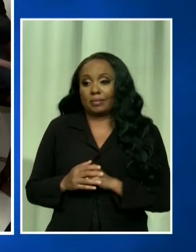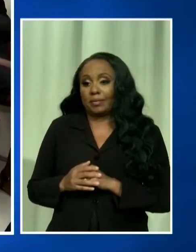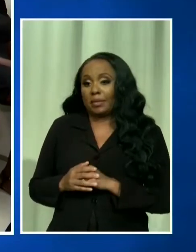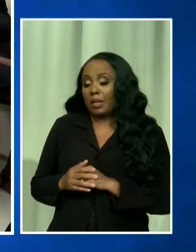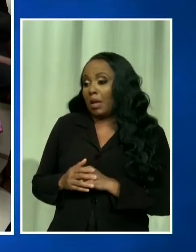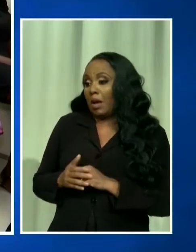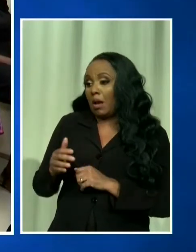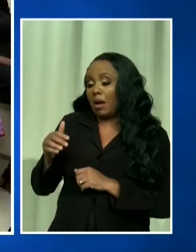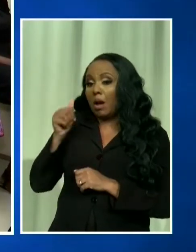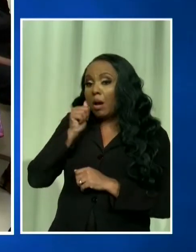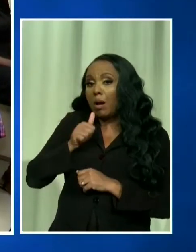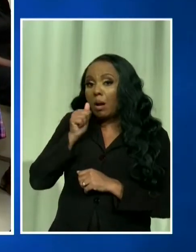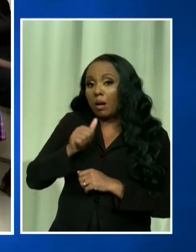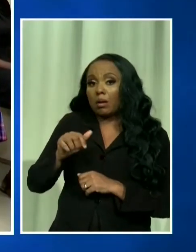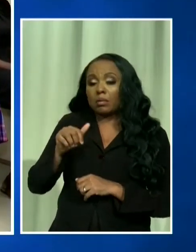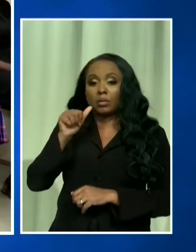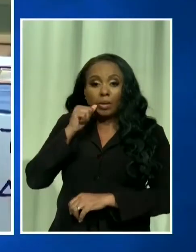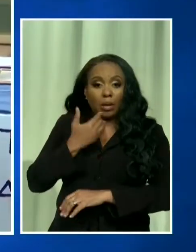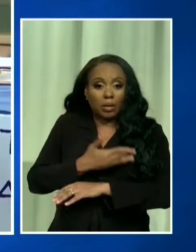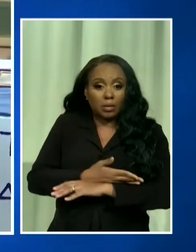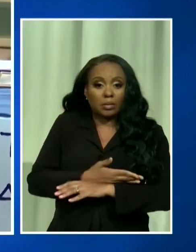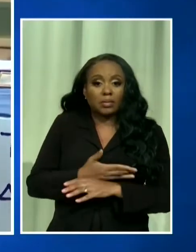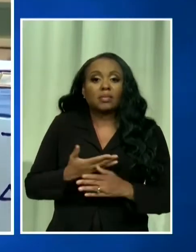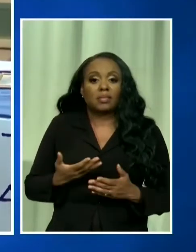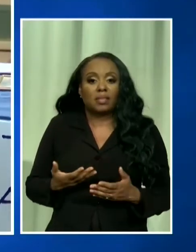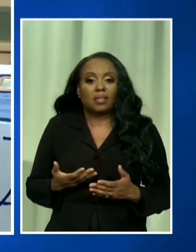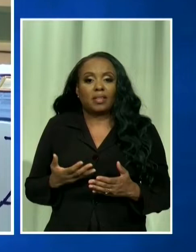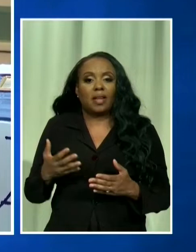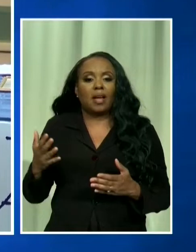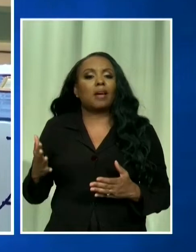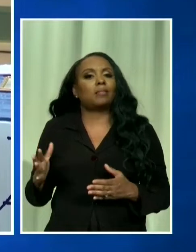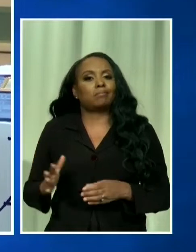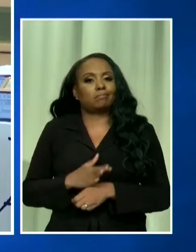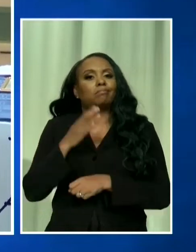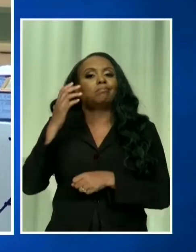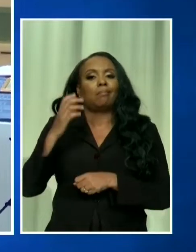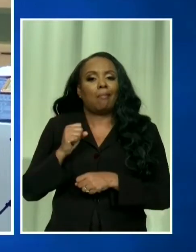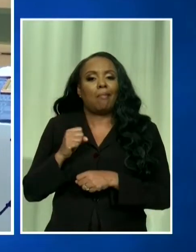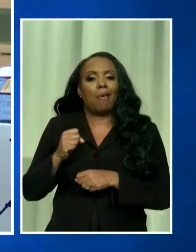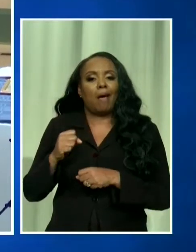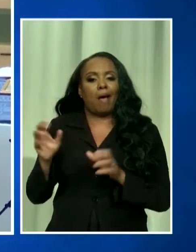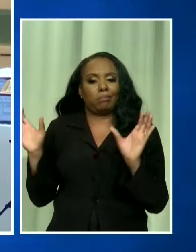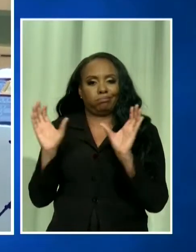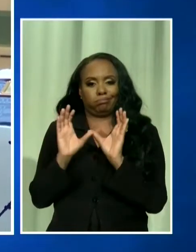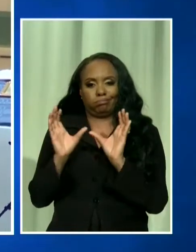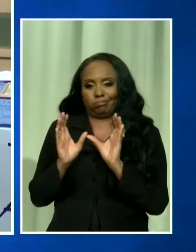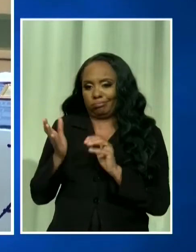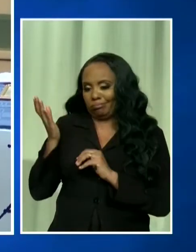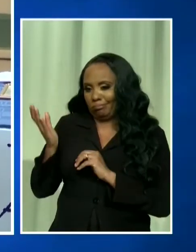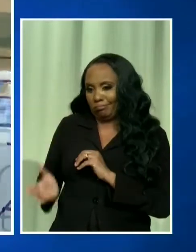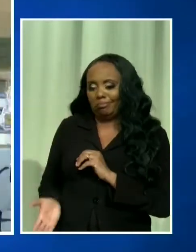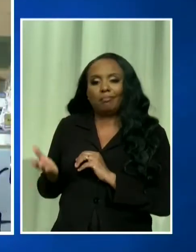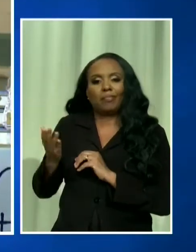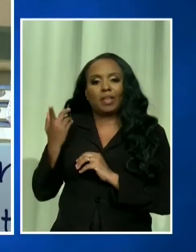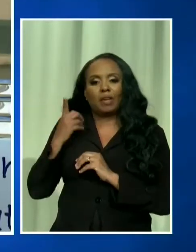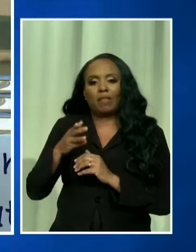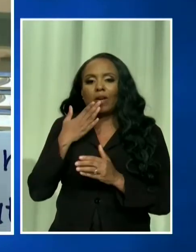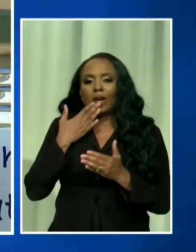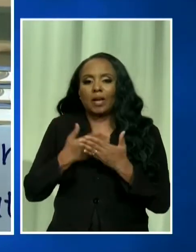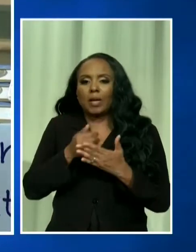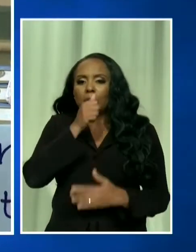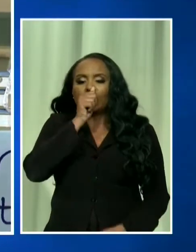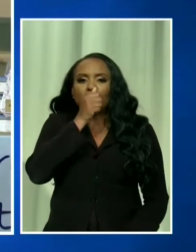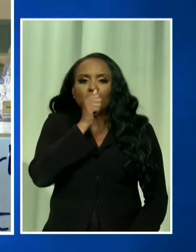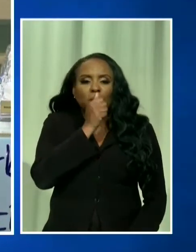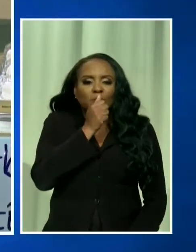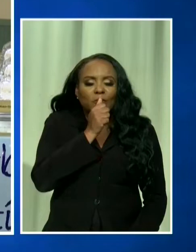dozen former primary school students chosen by the Barbados Association of Professional Social Workers to be recognized for their perseverance